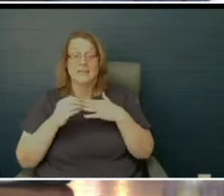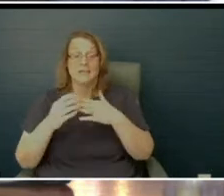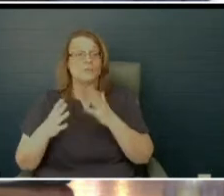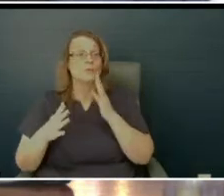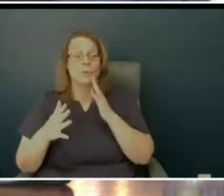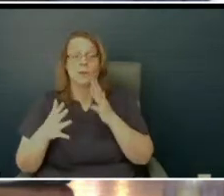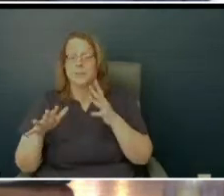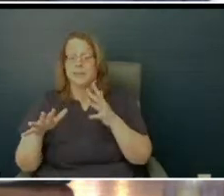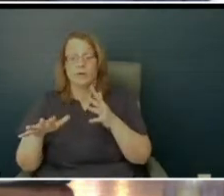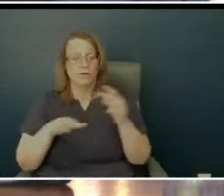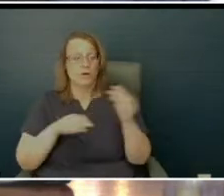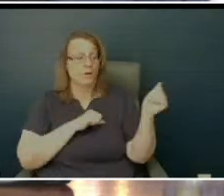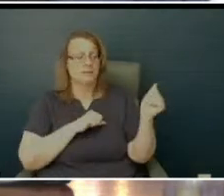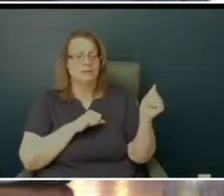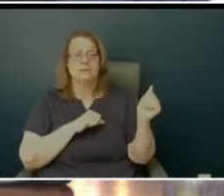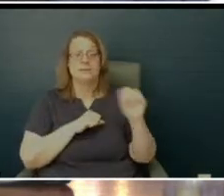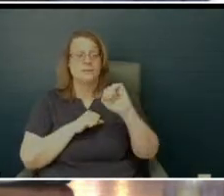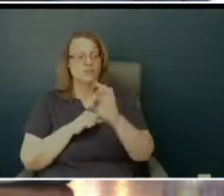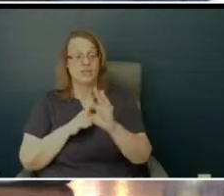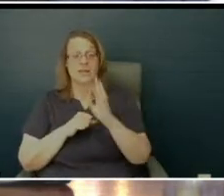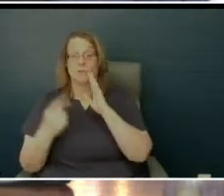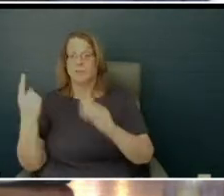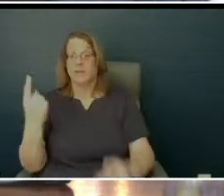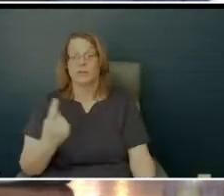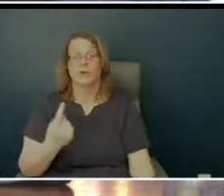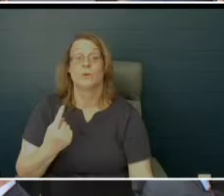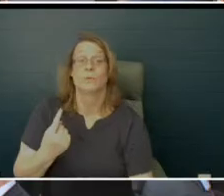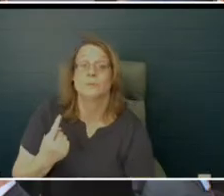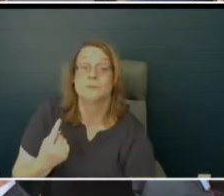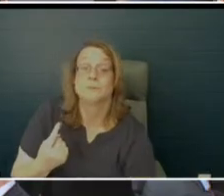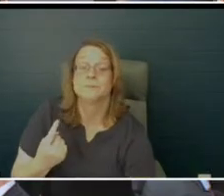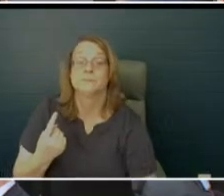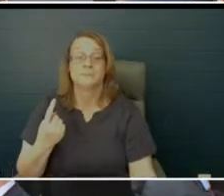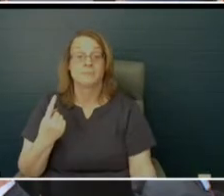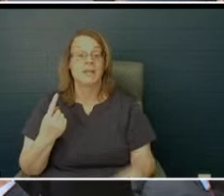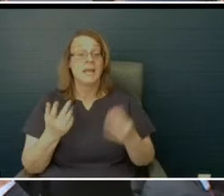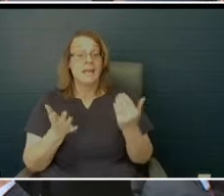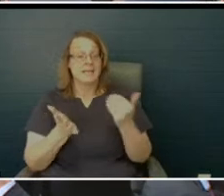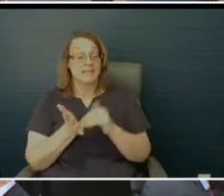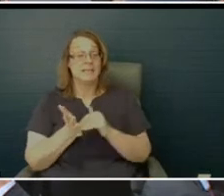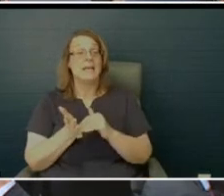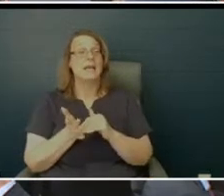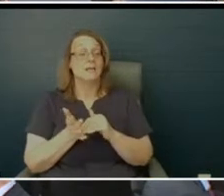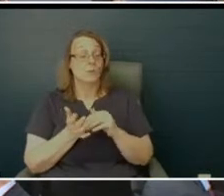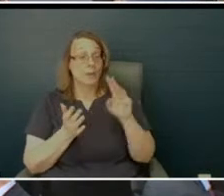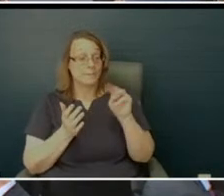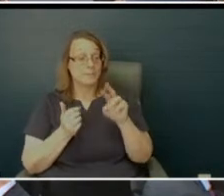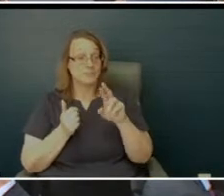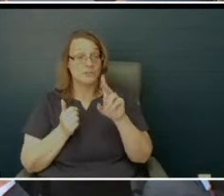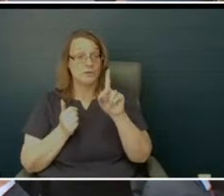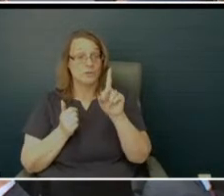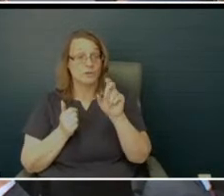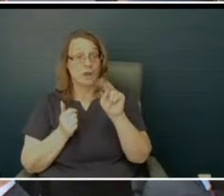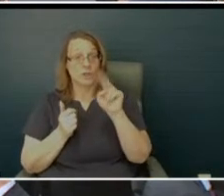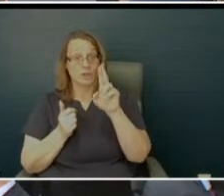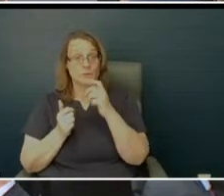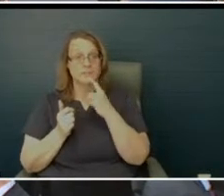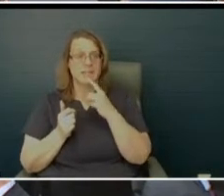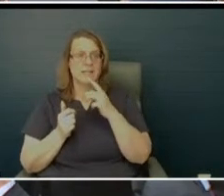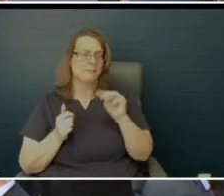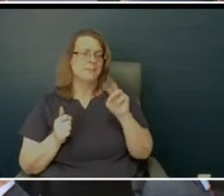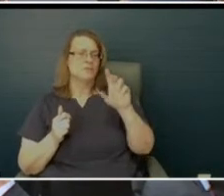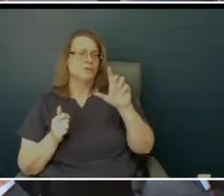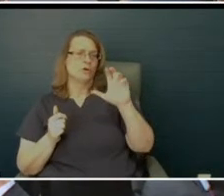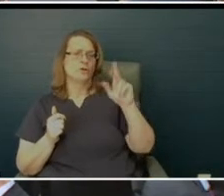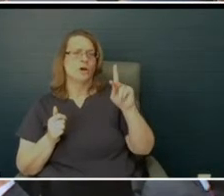a graveyard. Again, the premise that, which as Mr. Donahue has said, but that Mr. Clark could come in and take over the